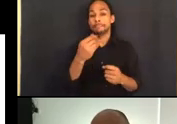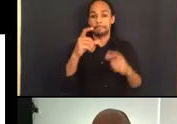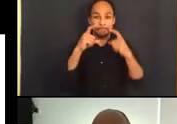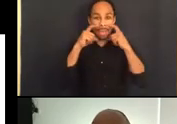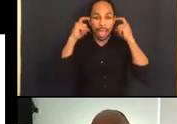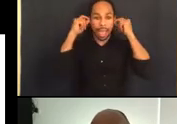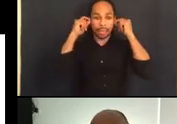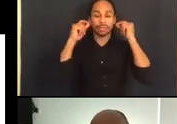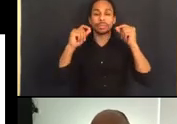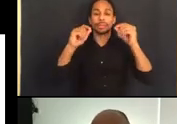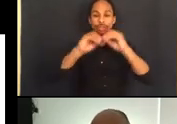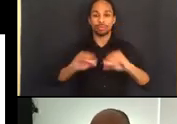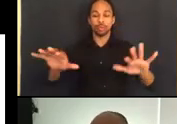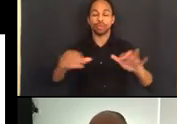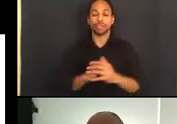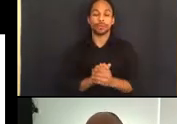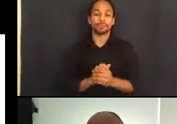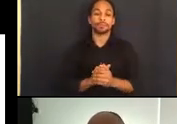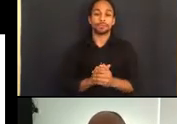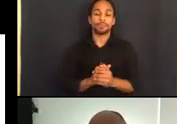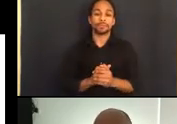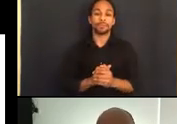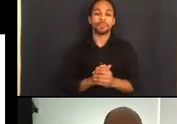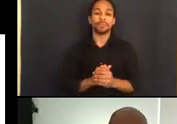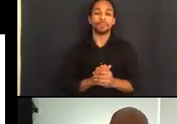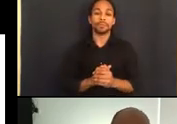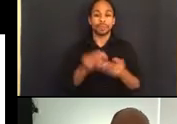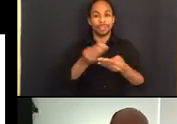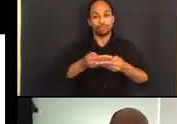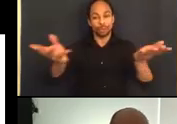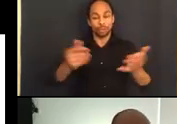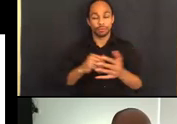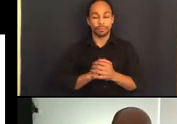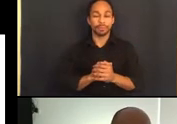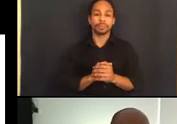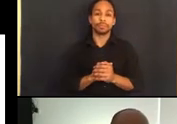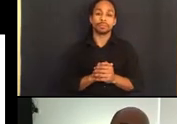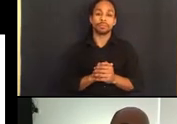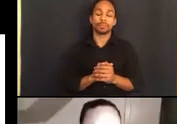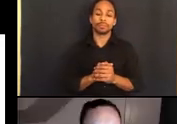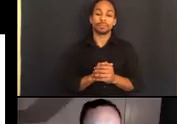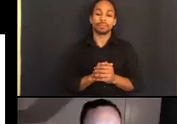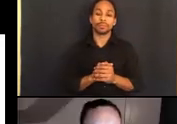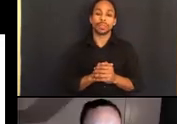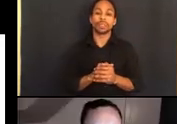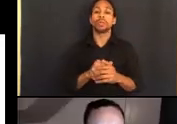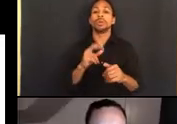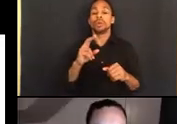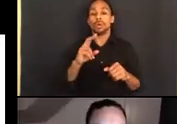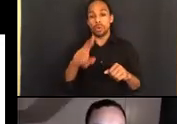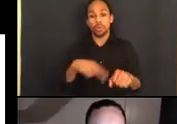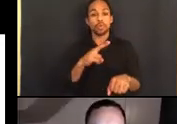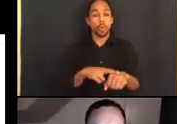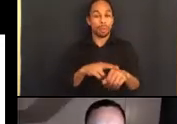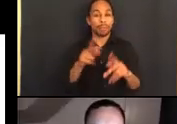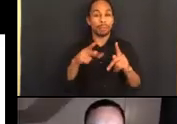has also become particularly important as a modality during this time, while medical volunteers that would normally be coming from the United States aren't able to